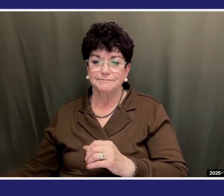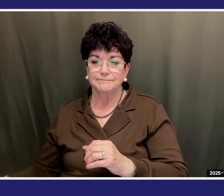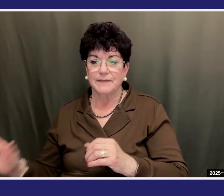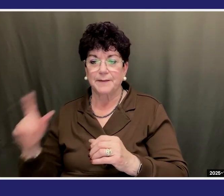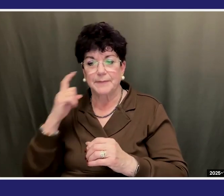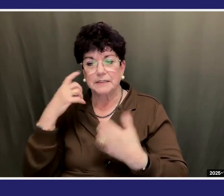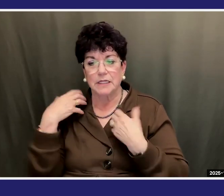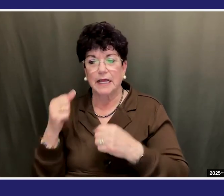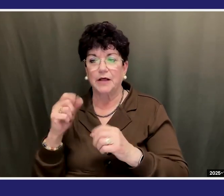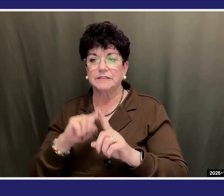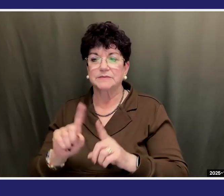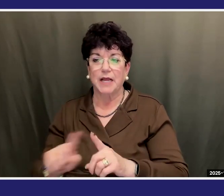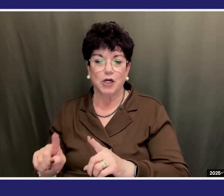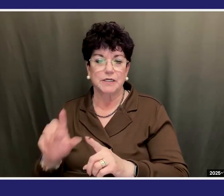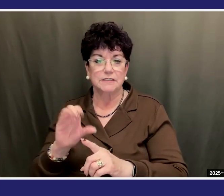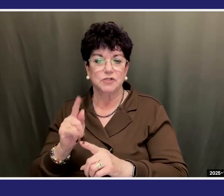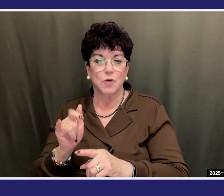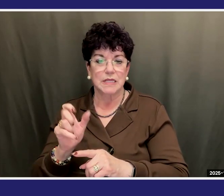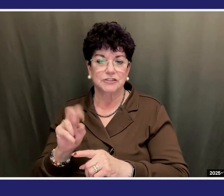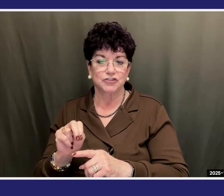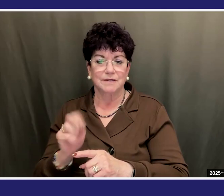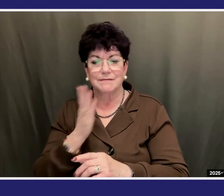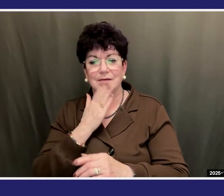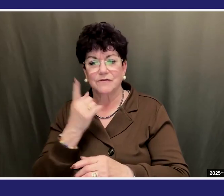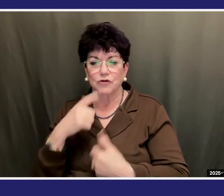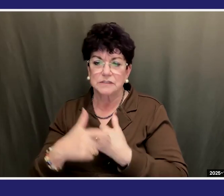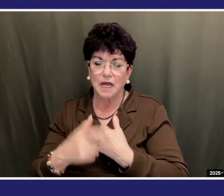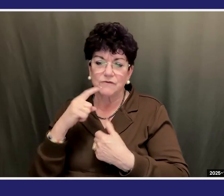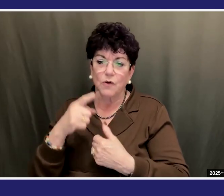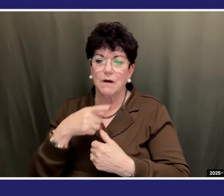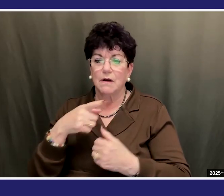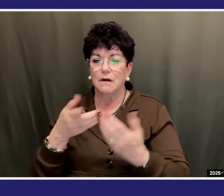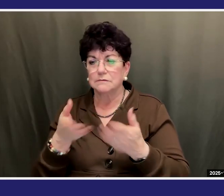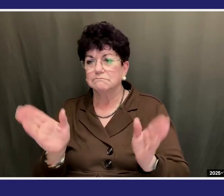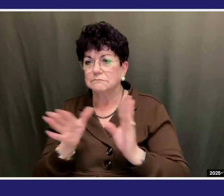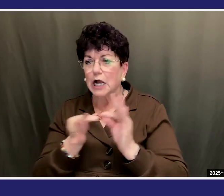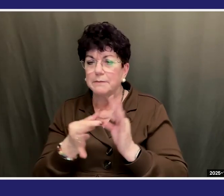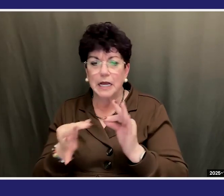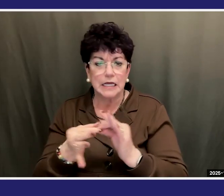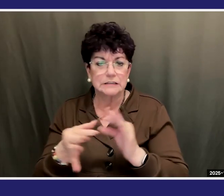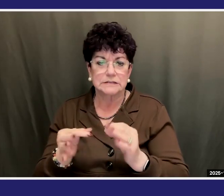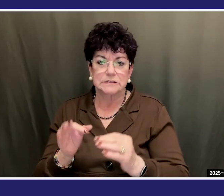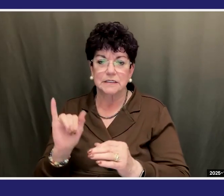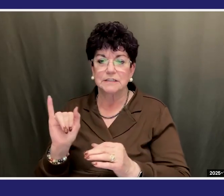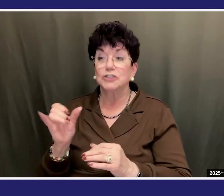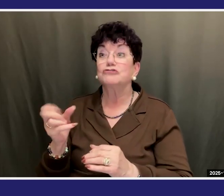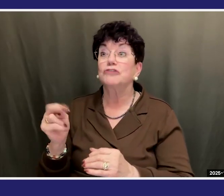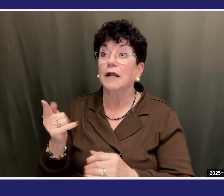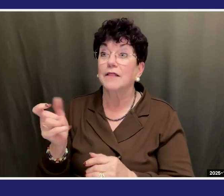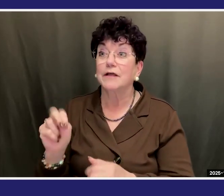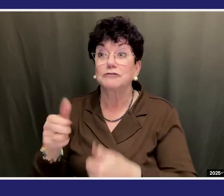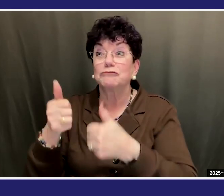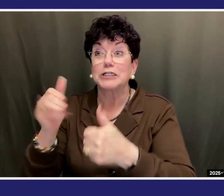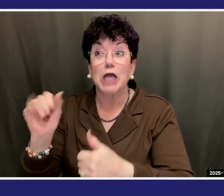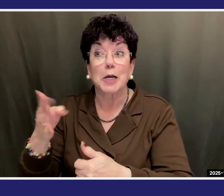and providing so much time for public comment. And Jonathan, you're doing a great job too. Thank